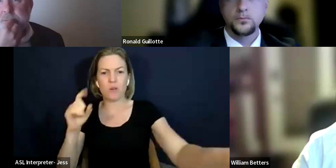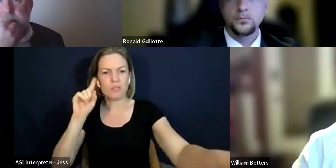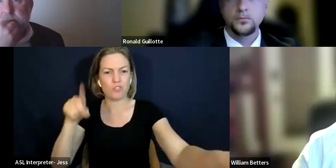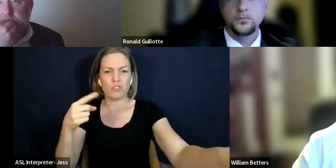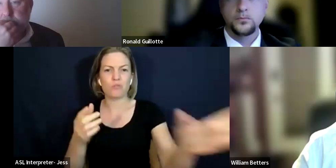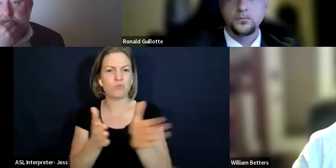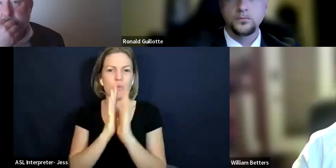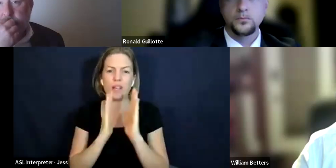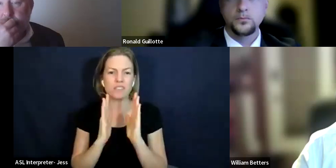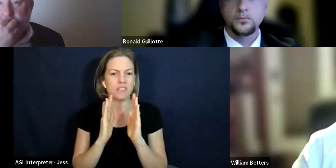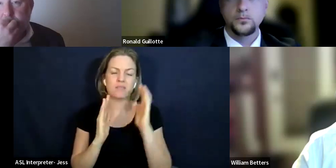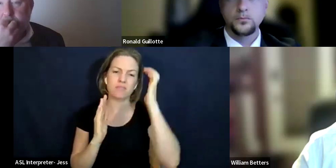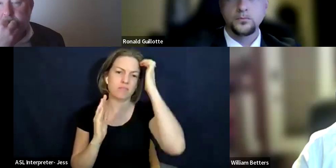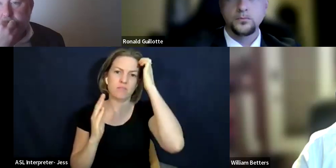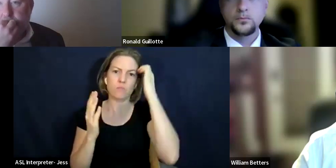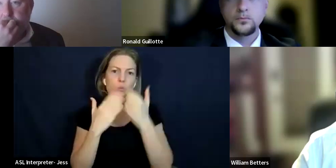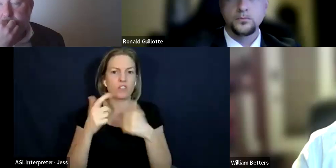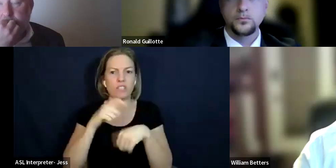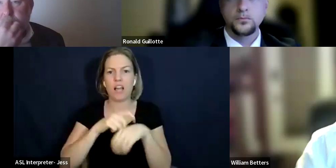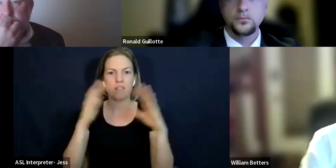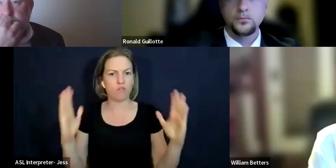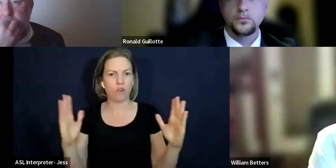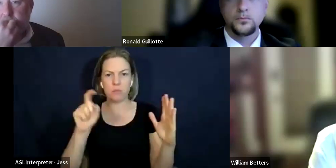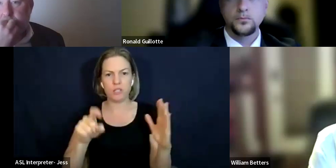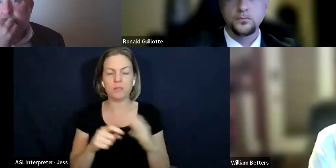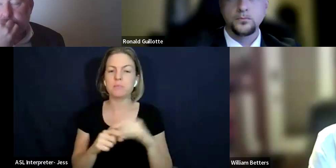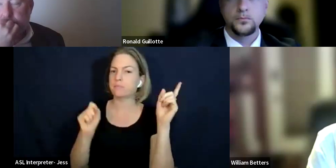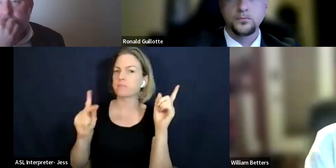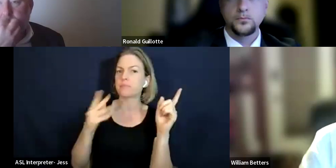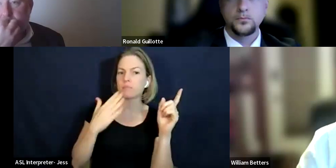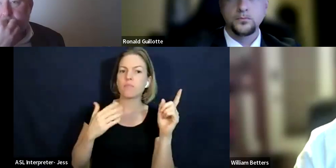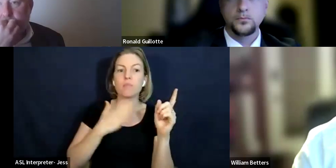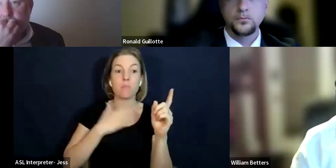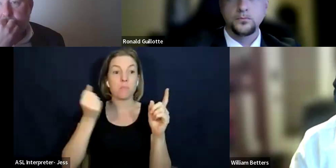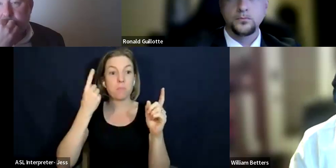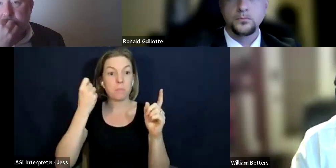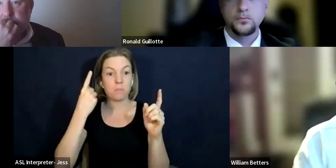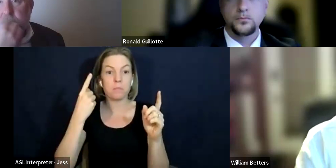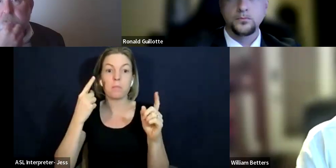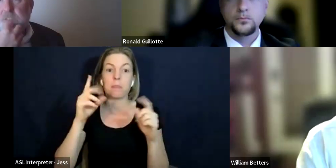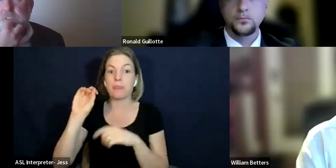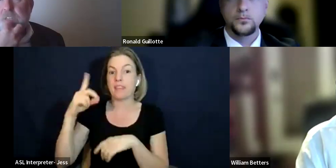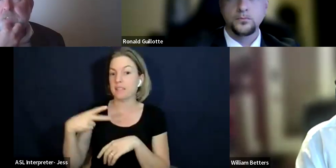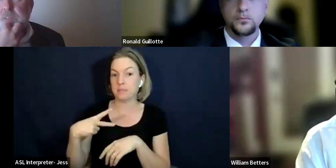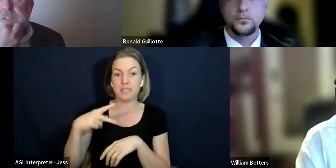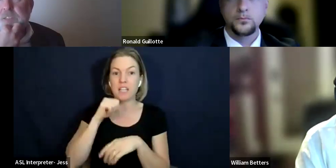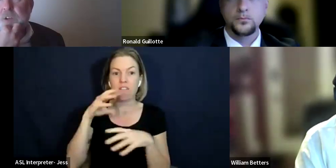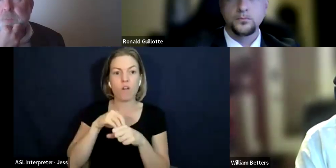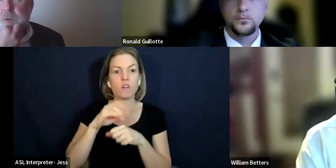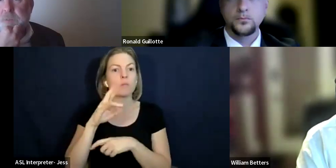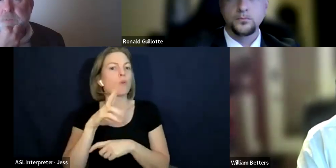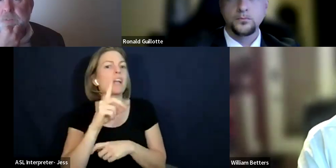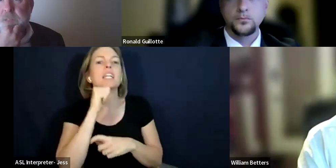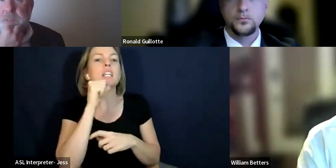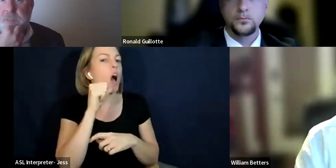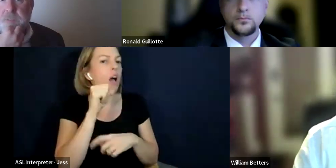requesting whatever time frame you need. Okay, good. Yeah, my understanding is that DEP is not involved. So there's not something that's on the